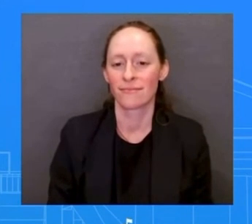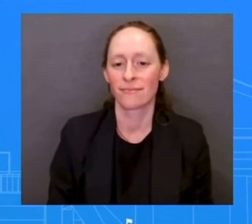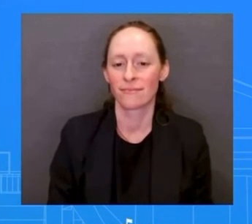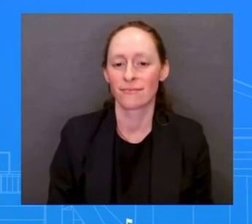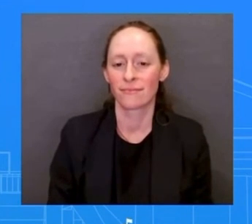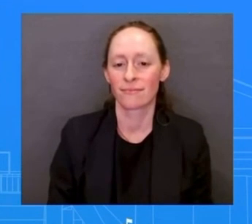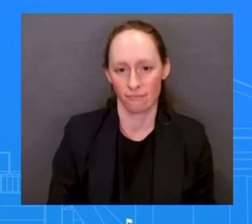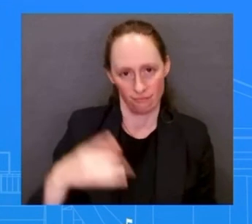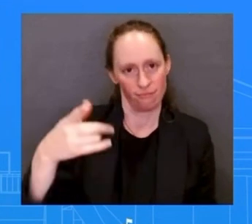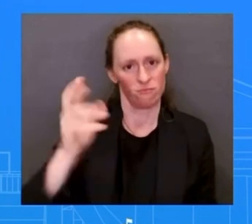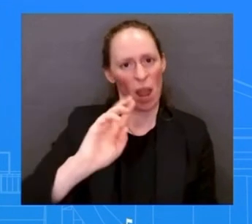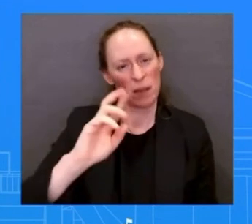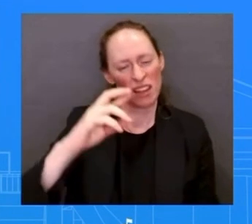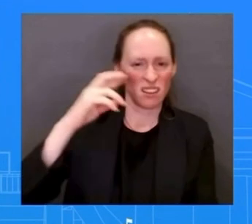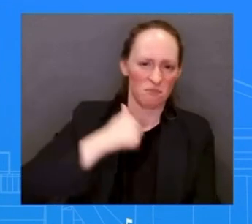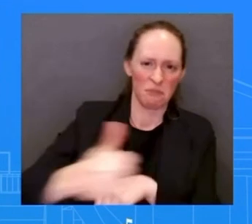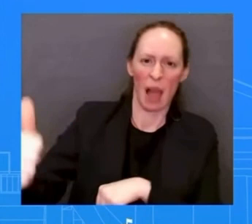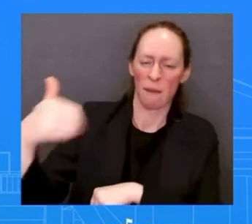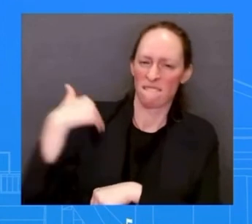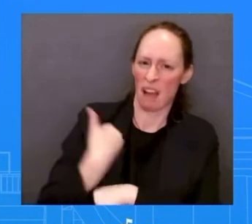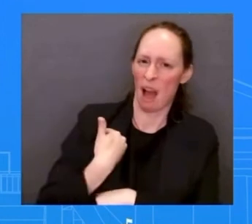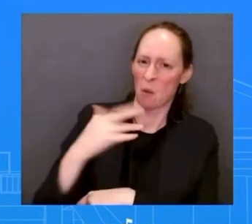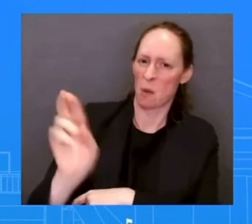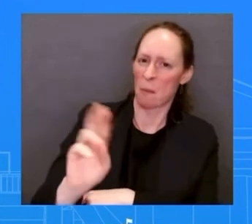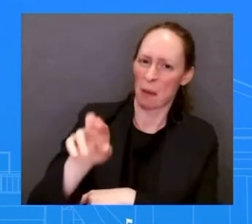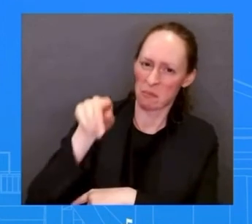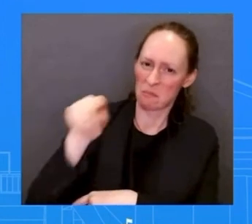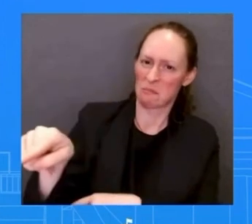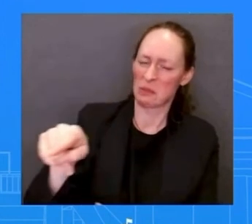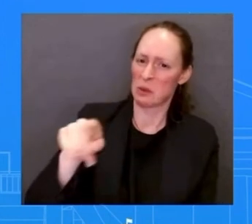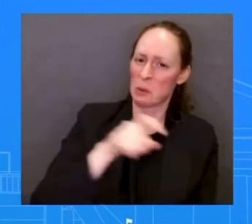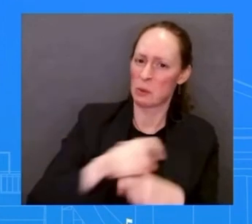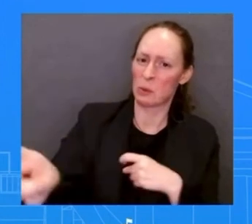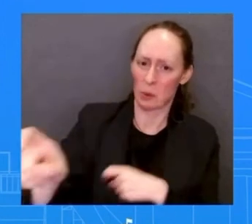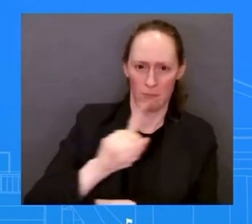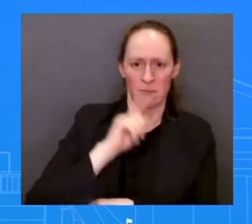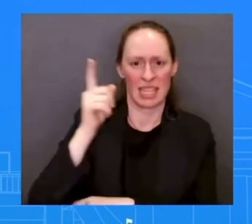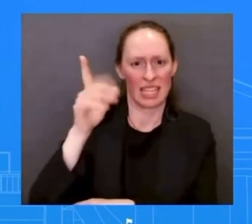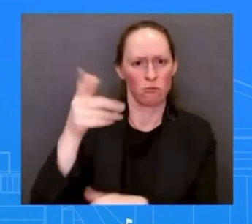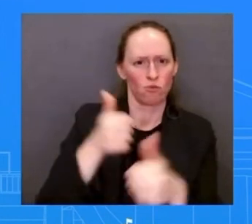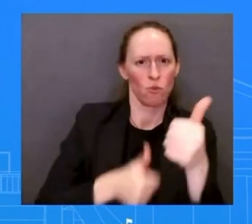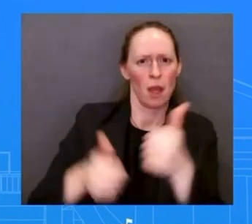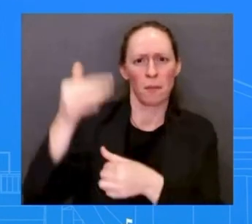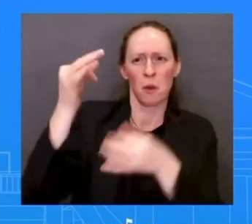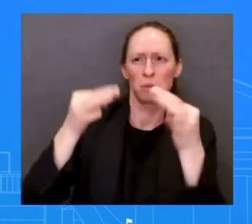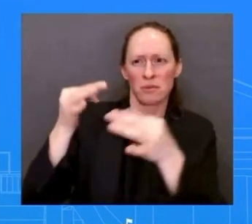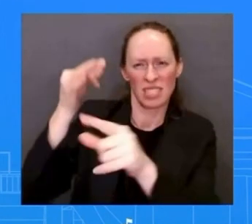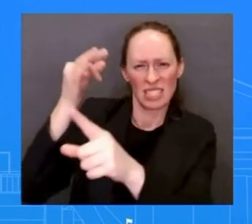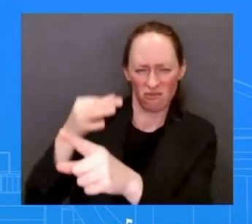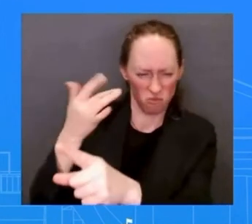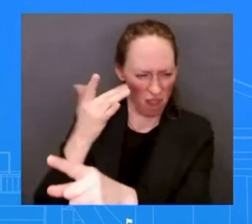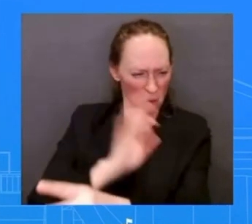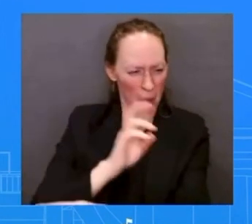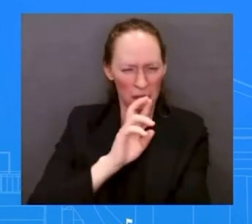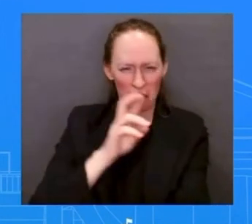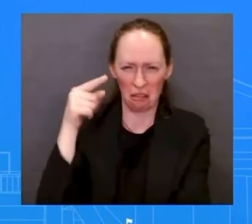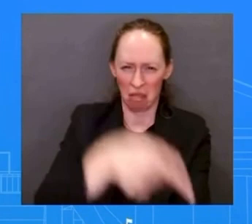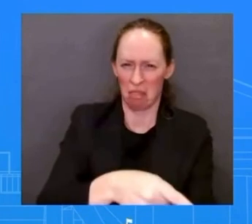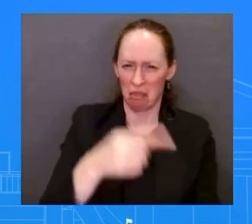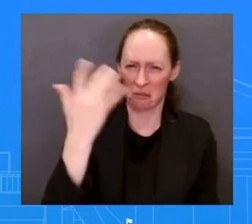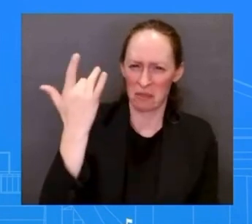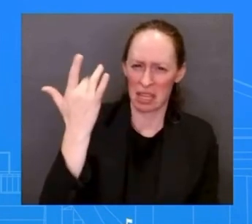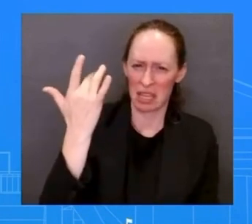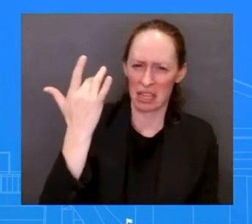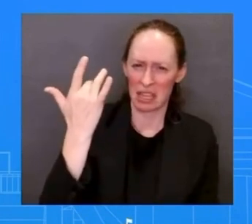Supreme Court's decision. Why the blame on Republicans? Well, the Republicans, during the budget negotiations, as you all know,